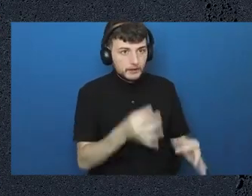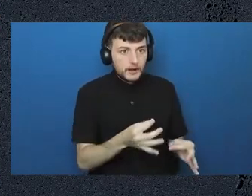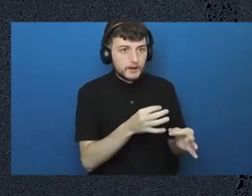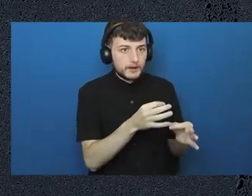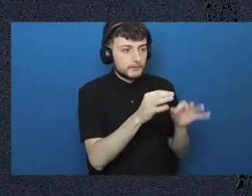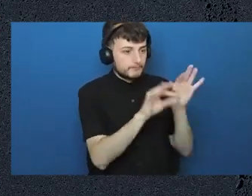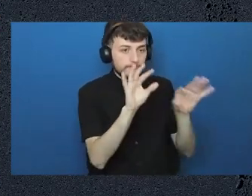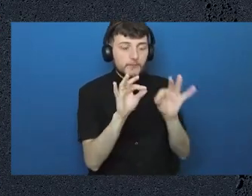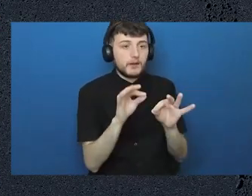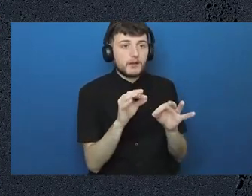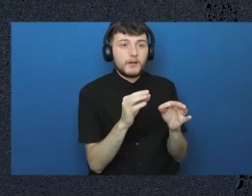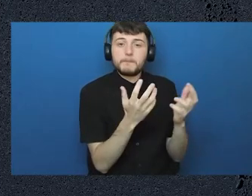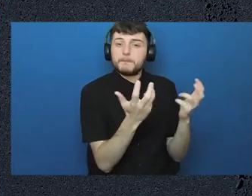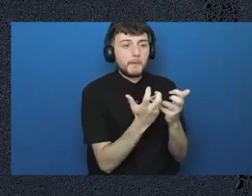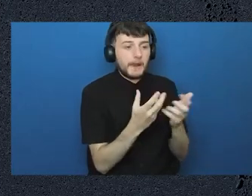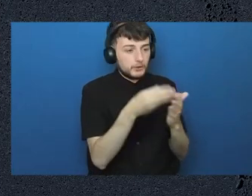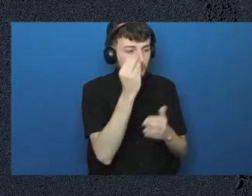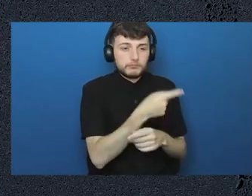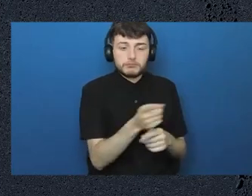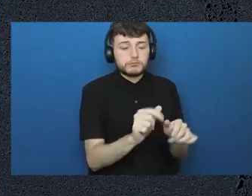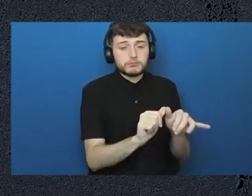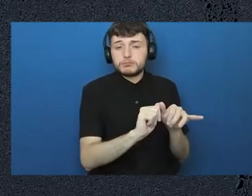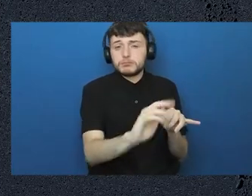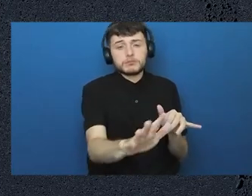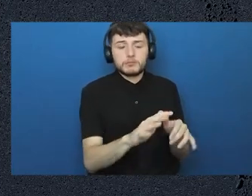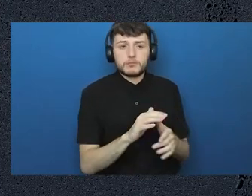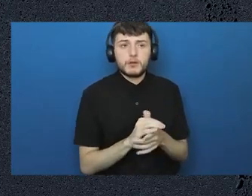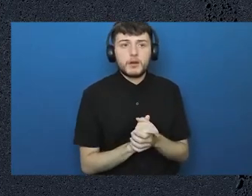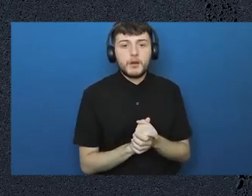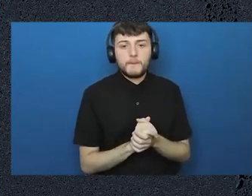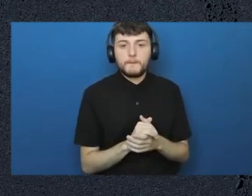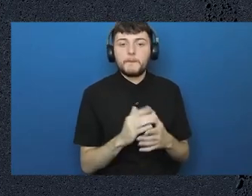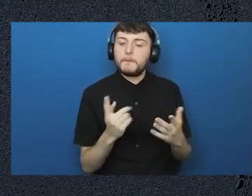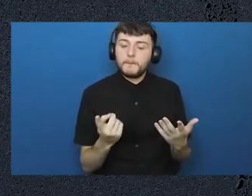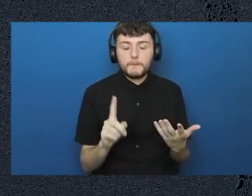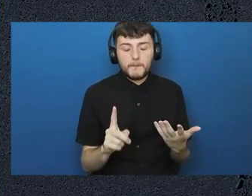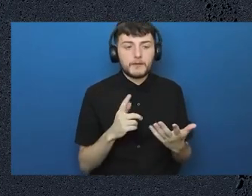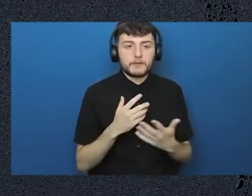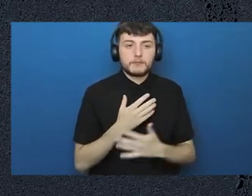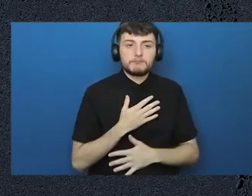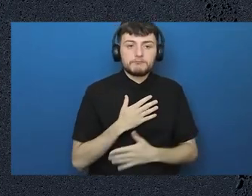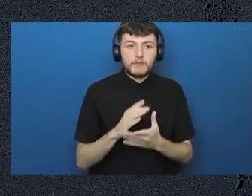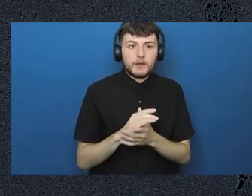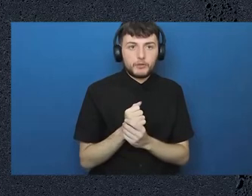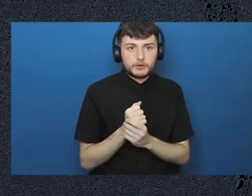so many good students were brilliant, and we're so pleased to have really achieved that's that. That's the Elevate program, Torres Strait Islander. So you know. Elevate